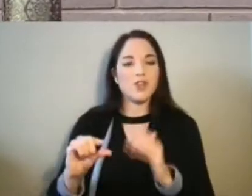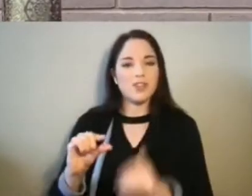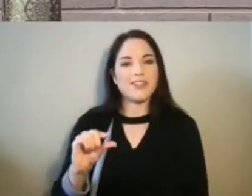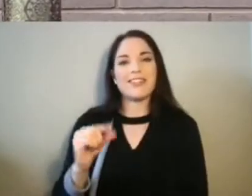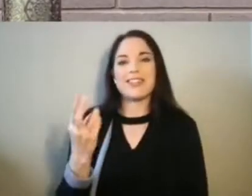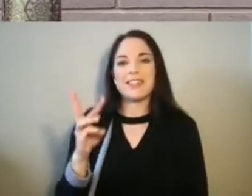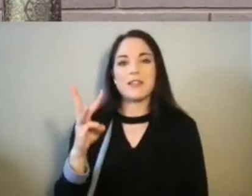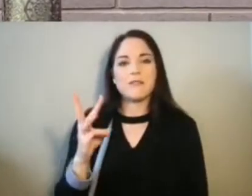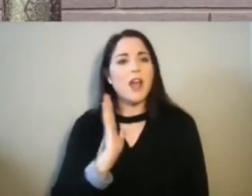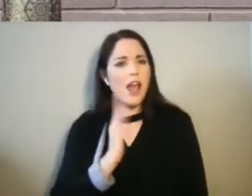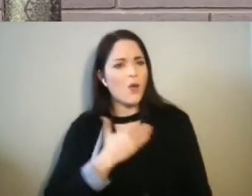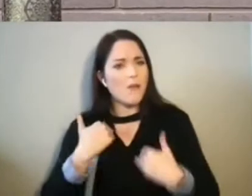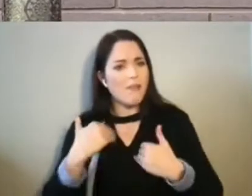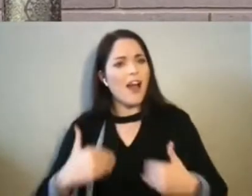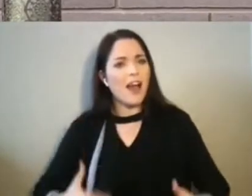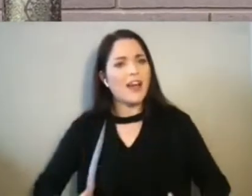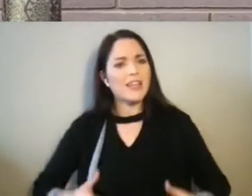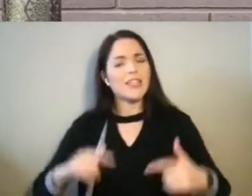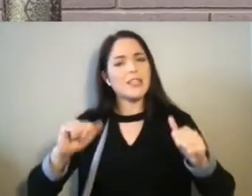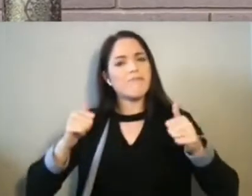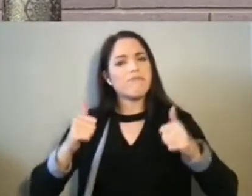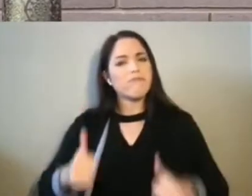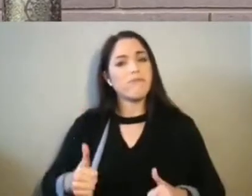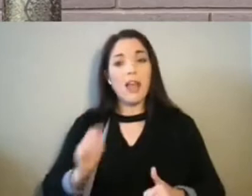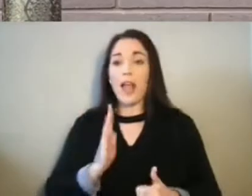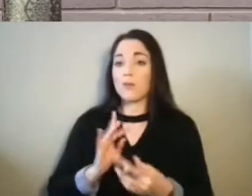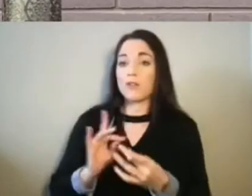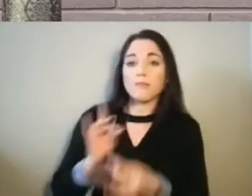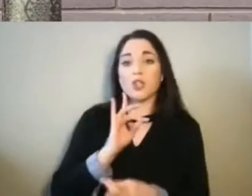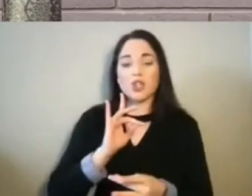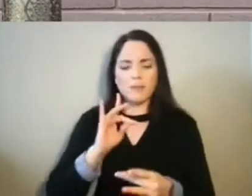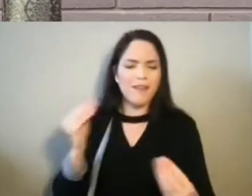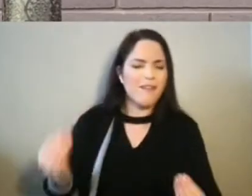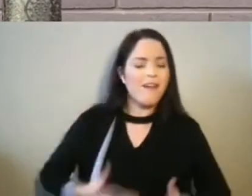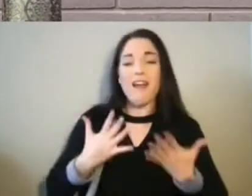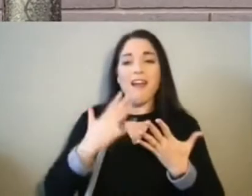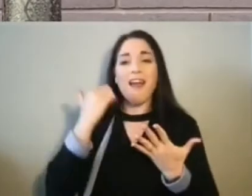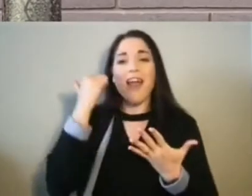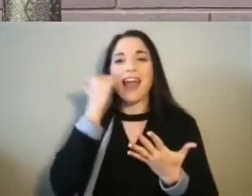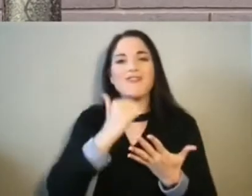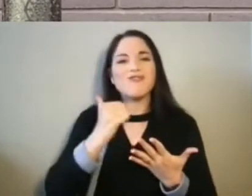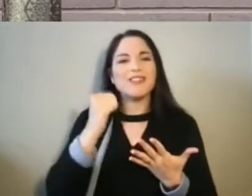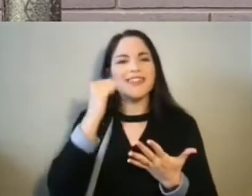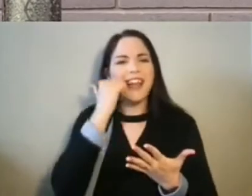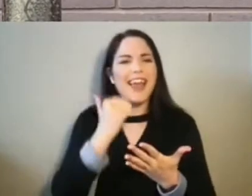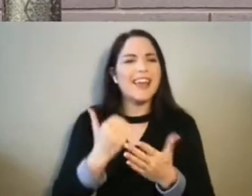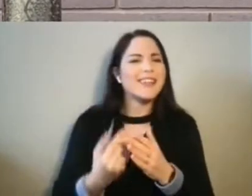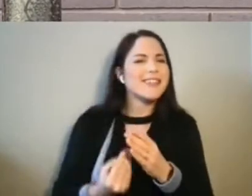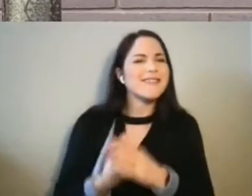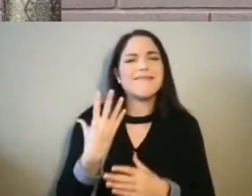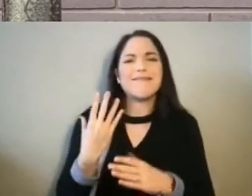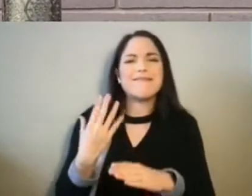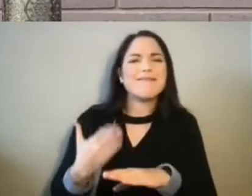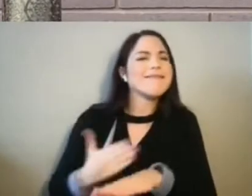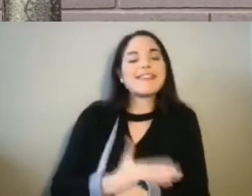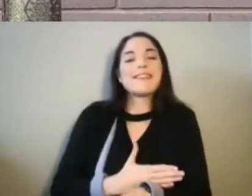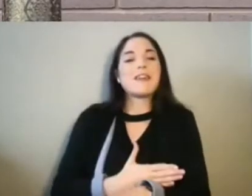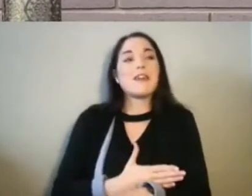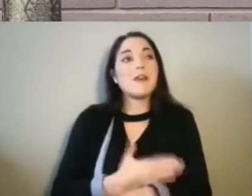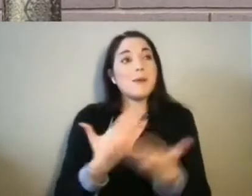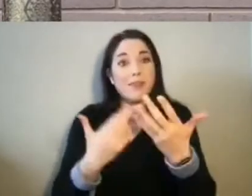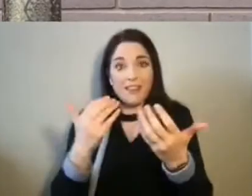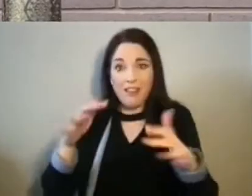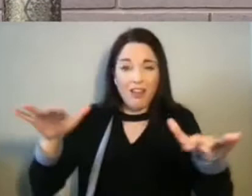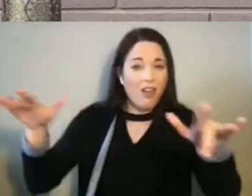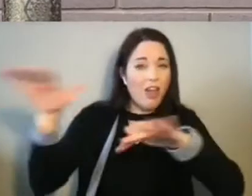may be tired of COVID-19. In fact, some are using the term COVID fatigue. We may be feeling all of